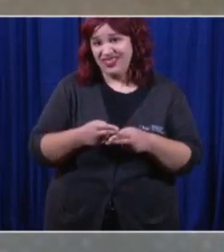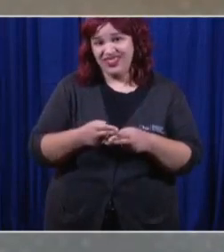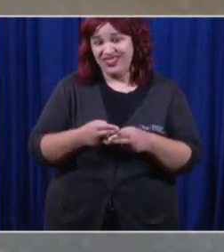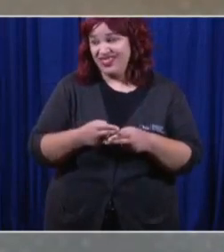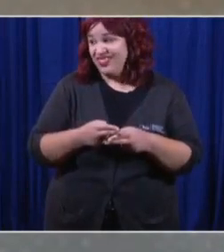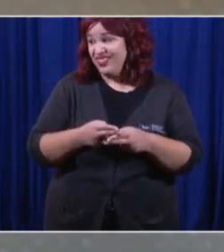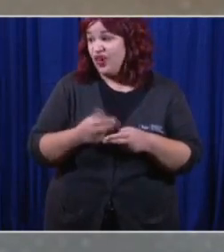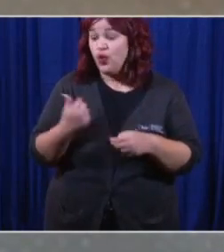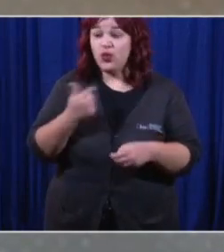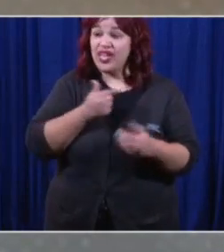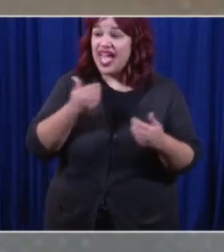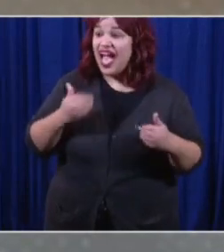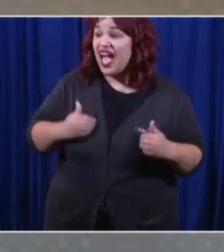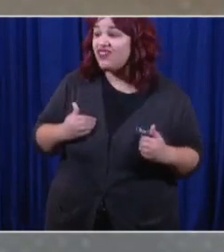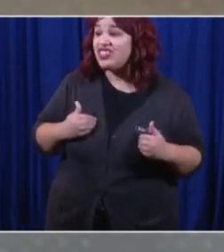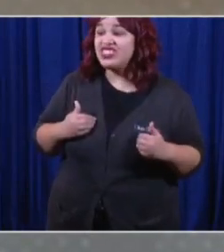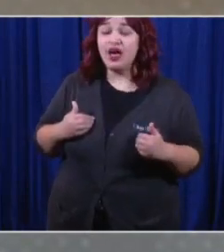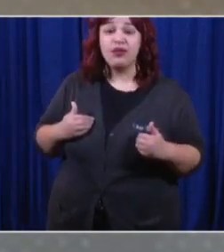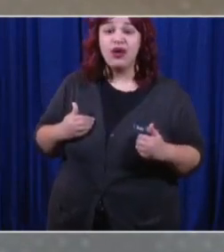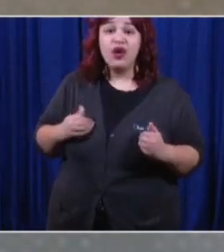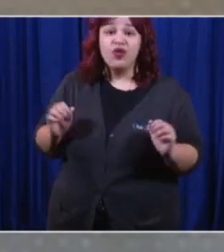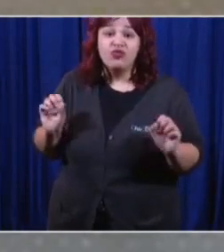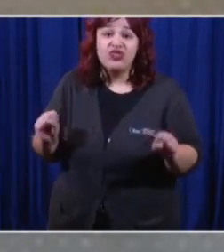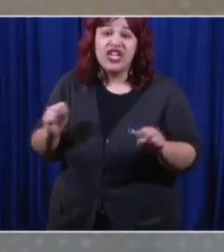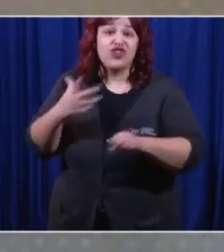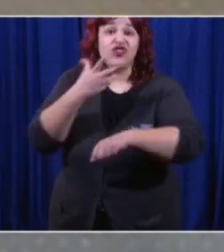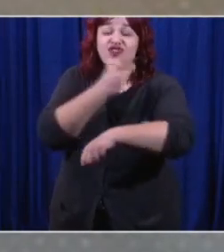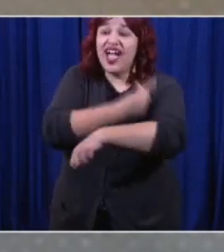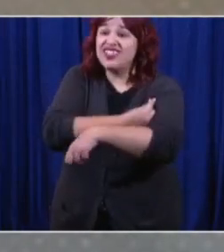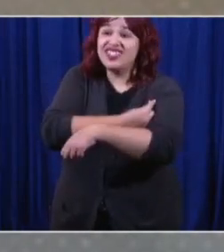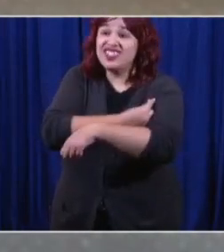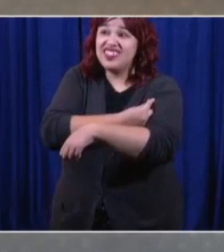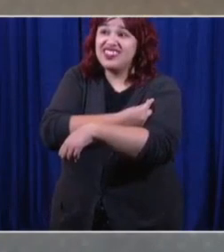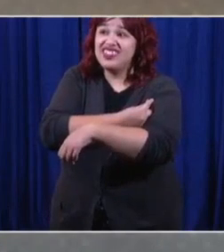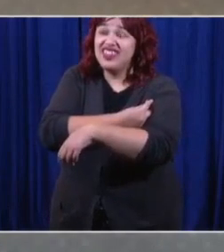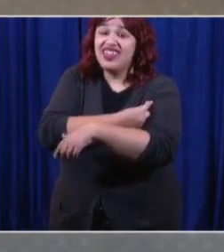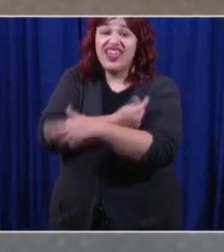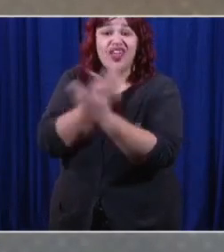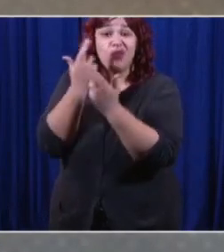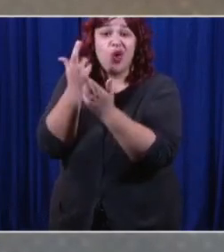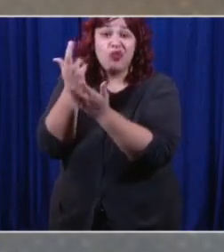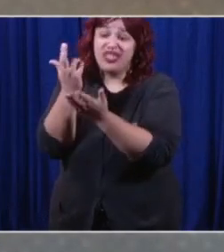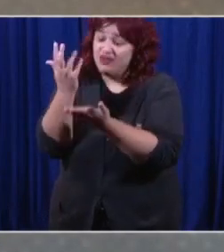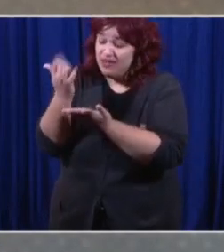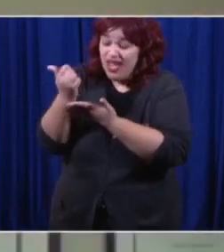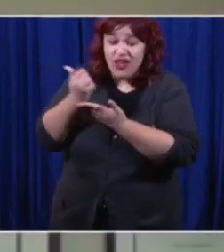excellent vaccines on the horizon. So that's the framework we're trying to put this in.